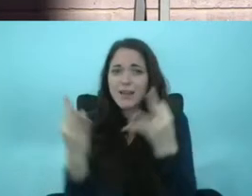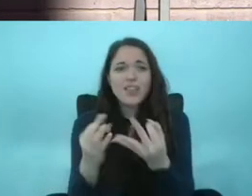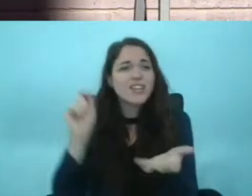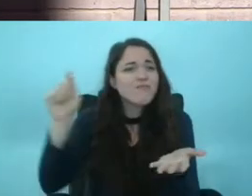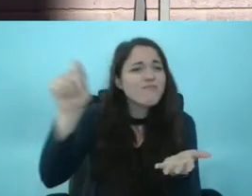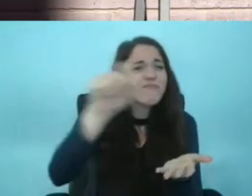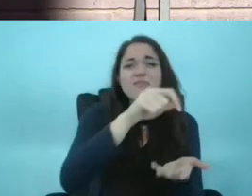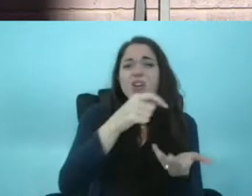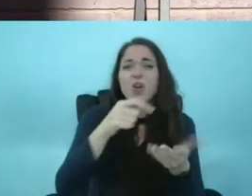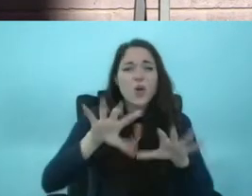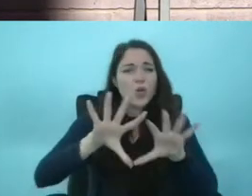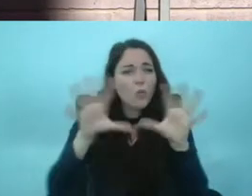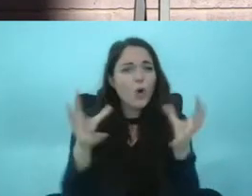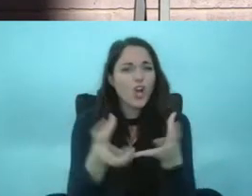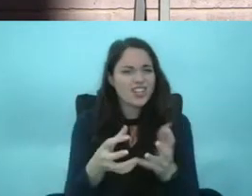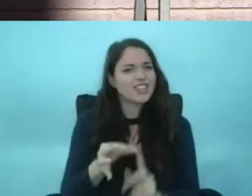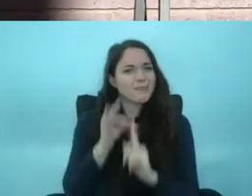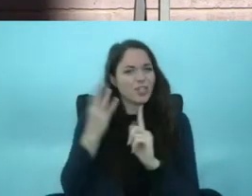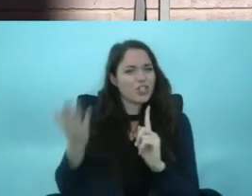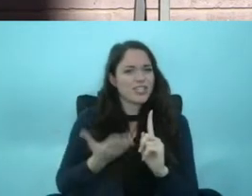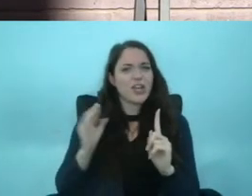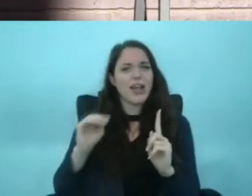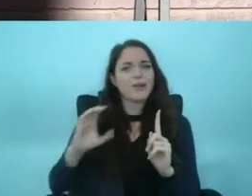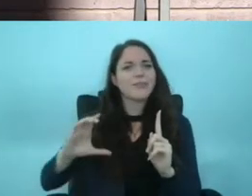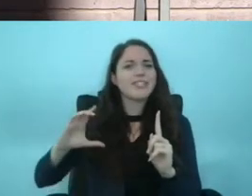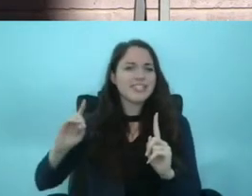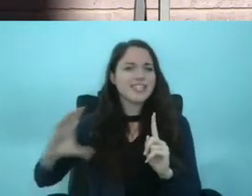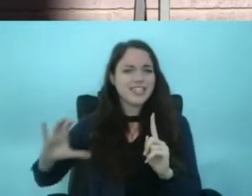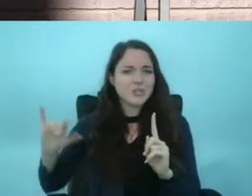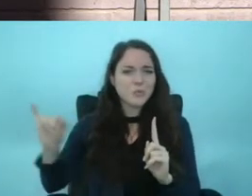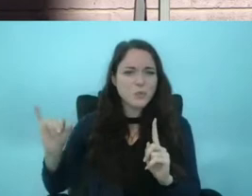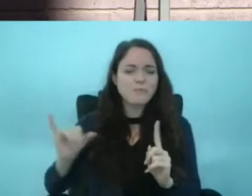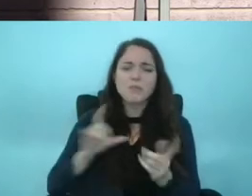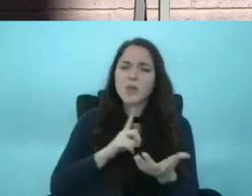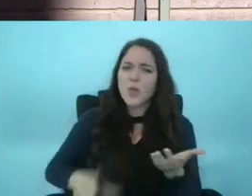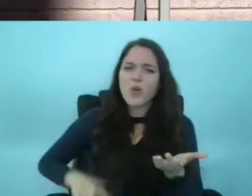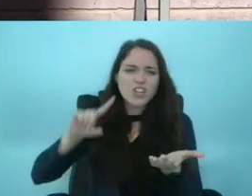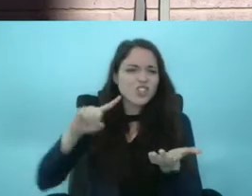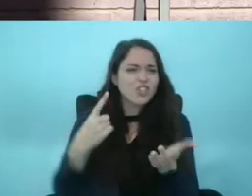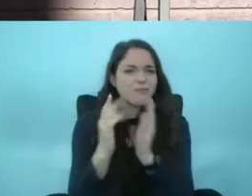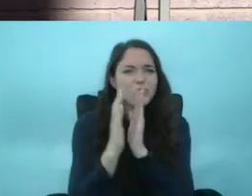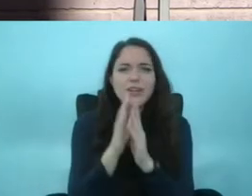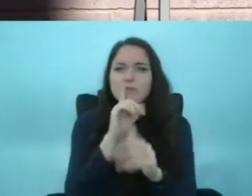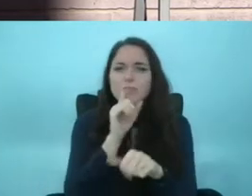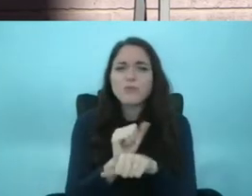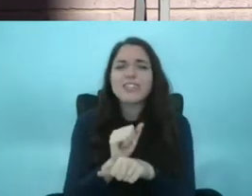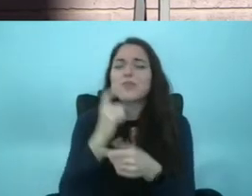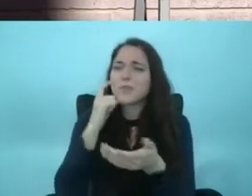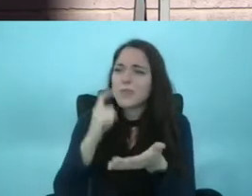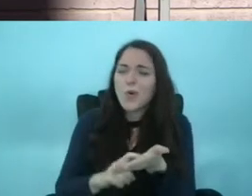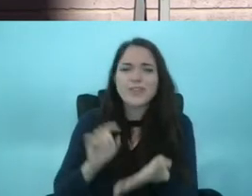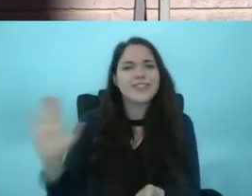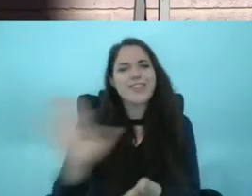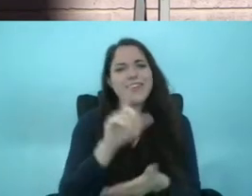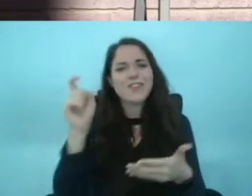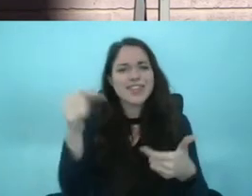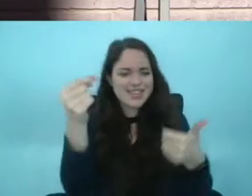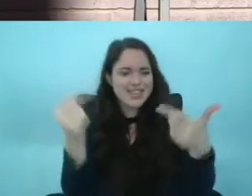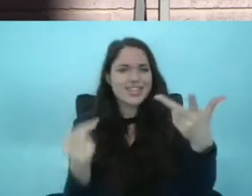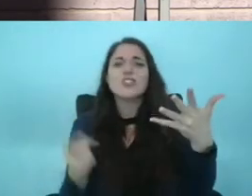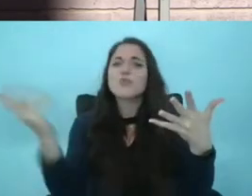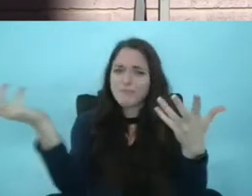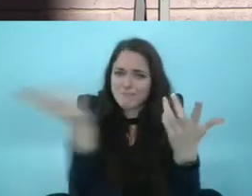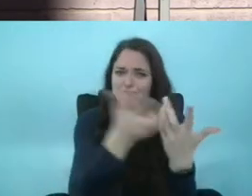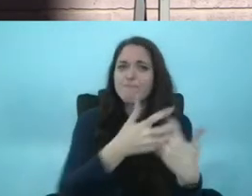and especially here at home at MCCDC. And Lord, I just pray that you would meet their needs right where they are, wherever